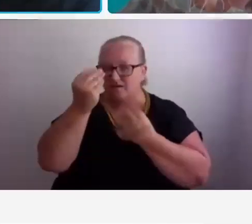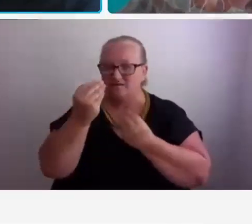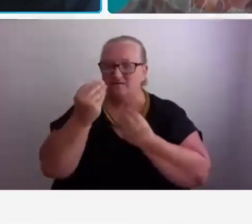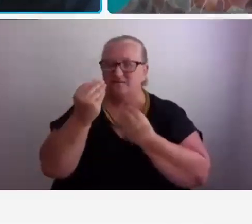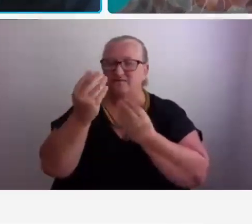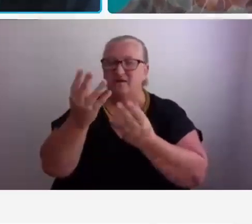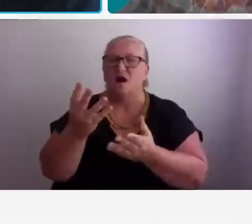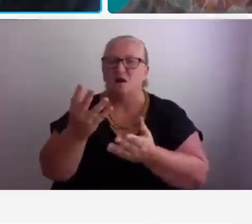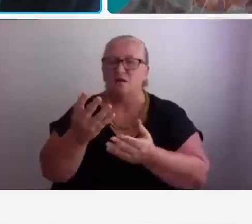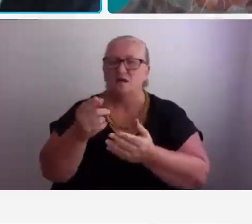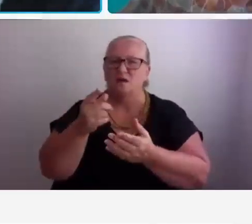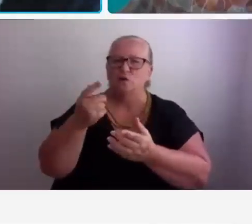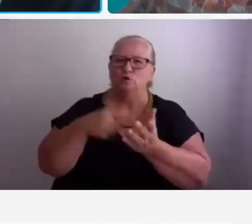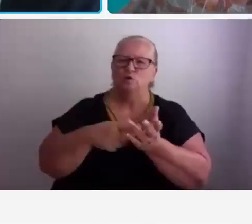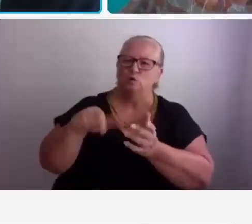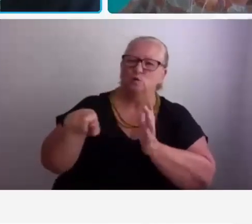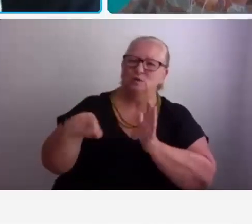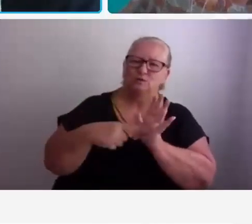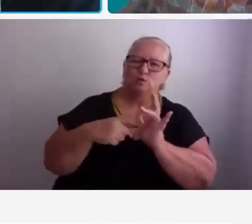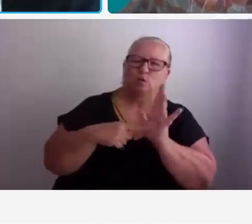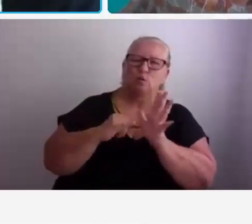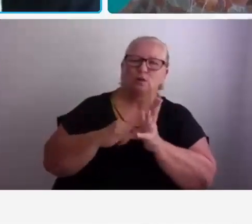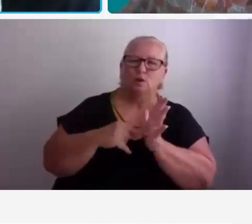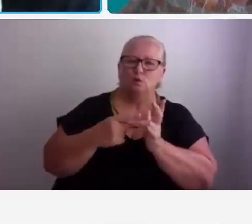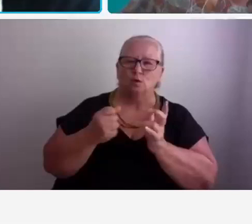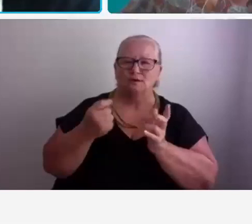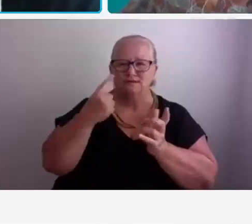the use of tools to get a feel for what the